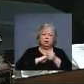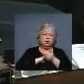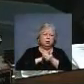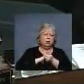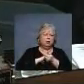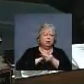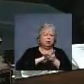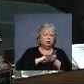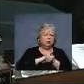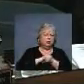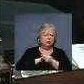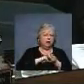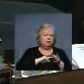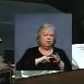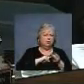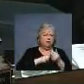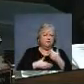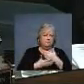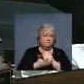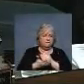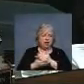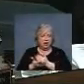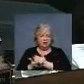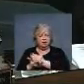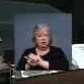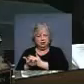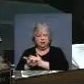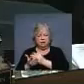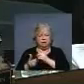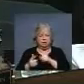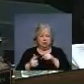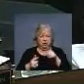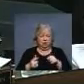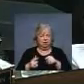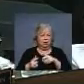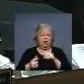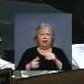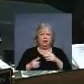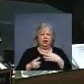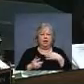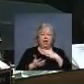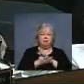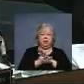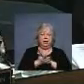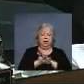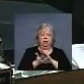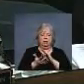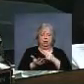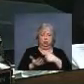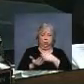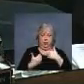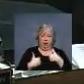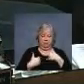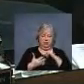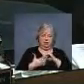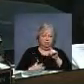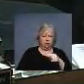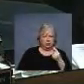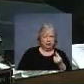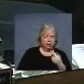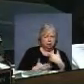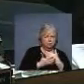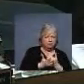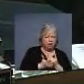several phases to this? And the application that's before us, is it for a singular phase or